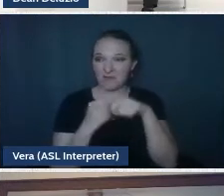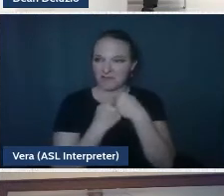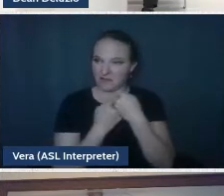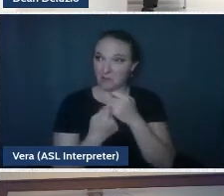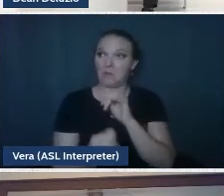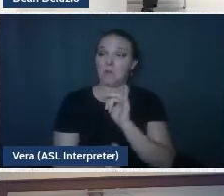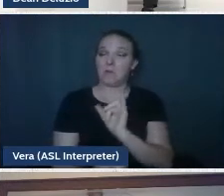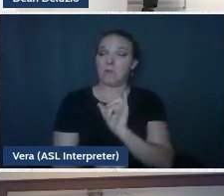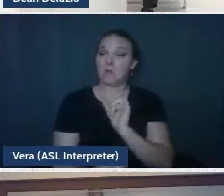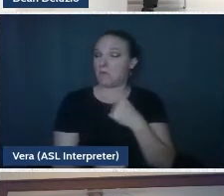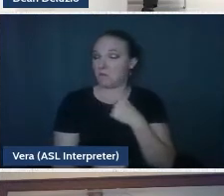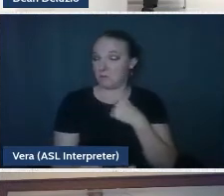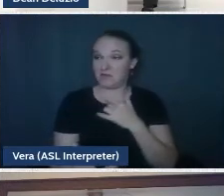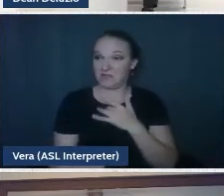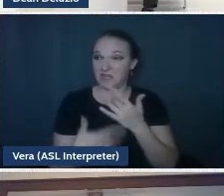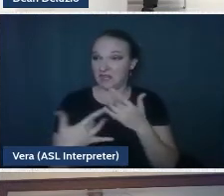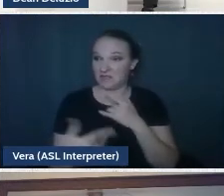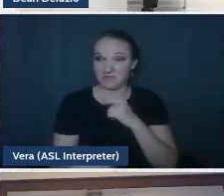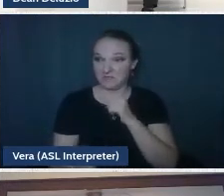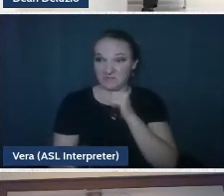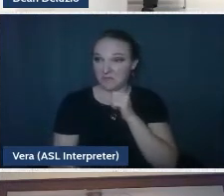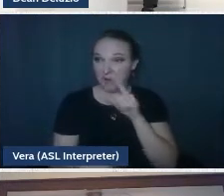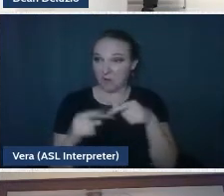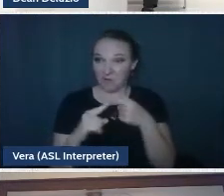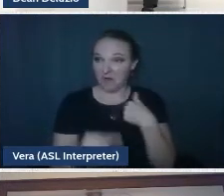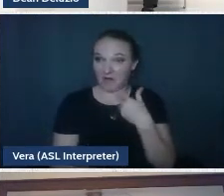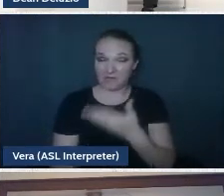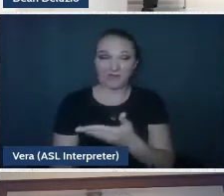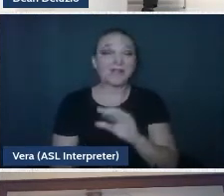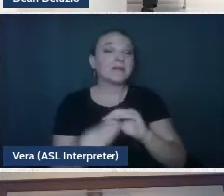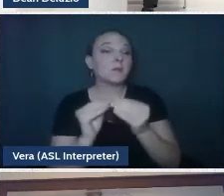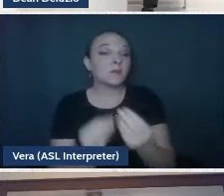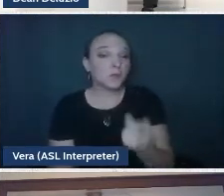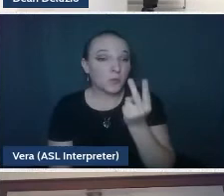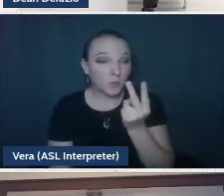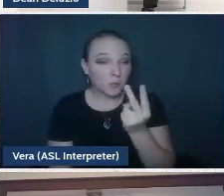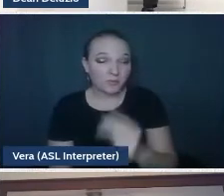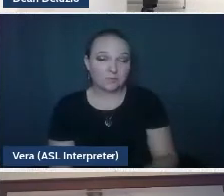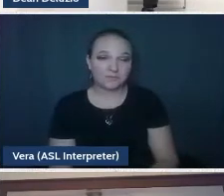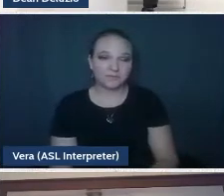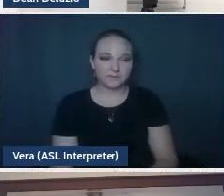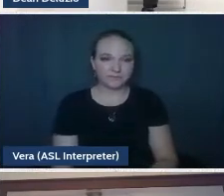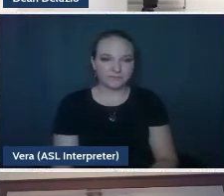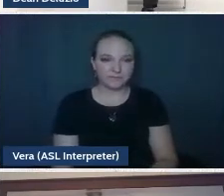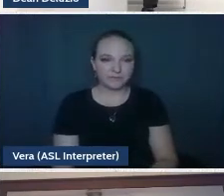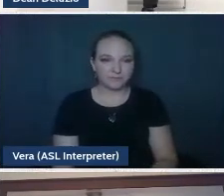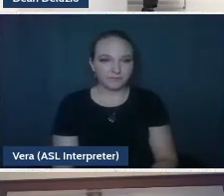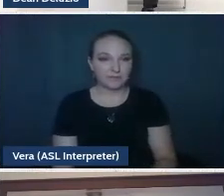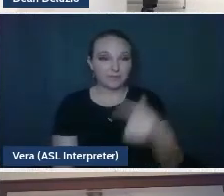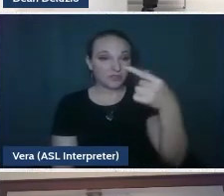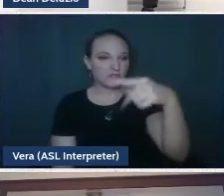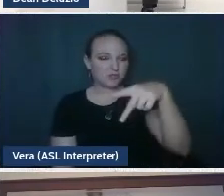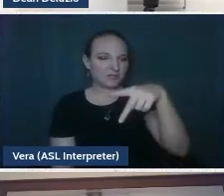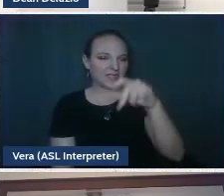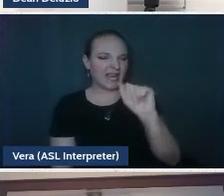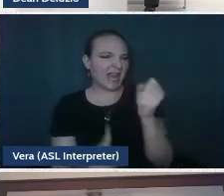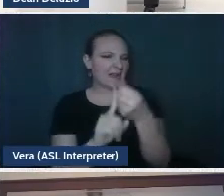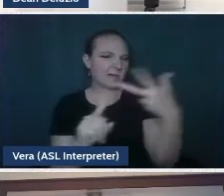I was there. Okay, so trivia question number 2. What does GPA stand